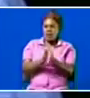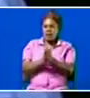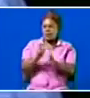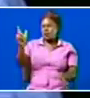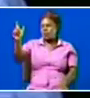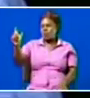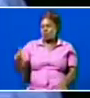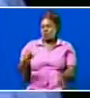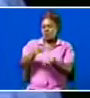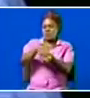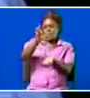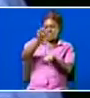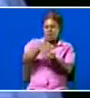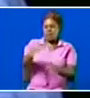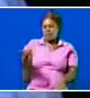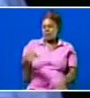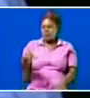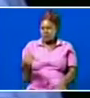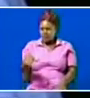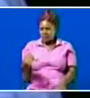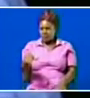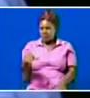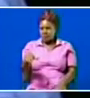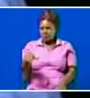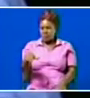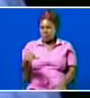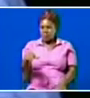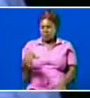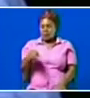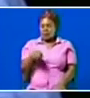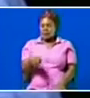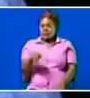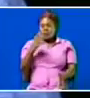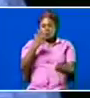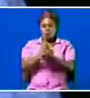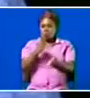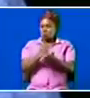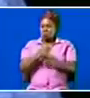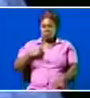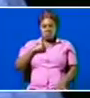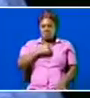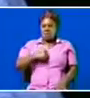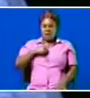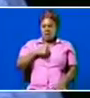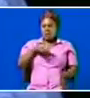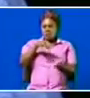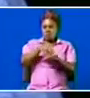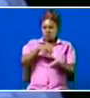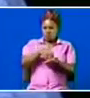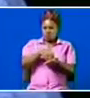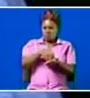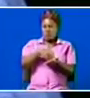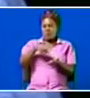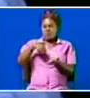coast in the Tana River areas. This is indeed unfortunate. Indeed, we